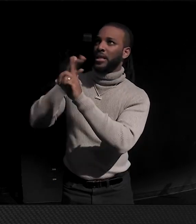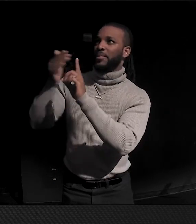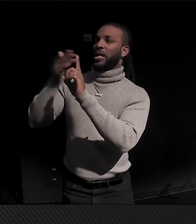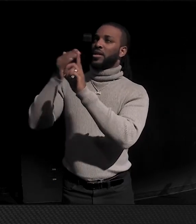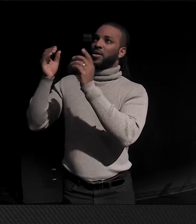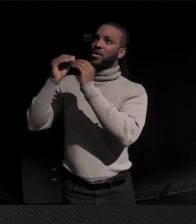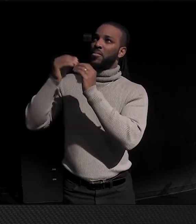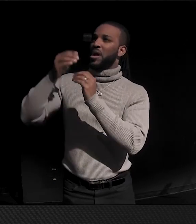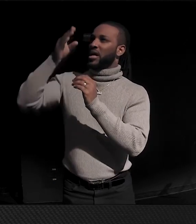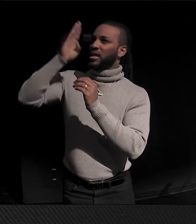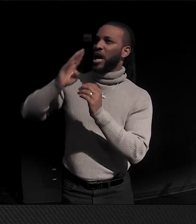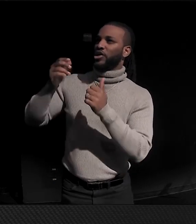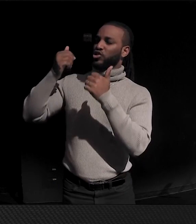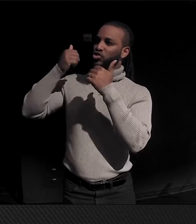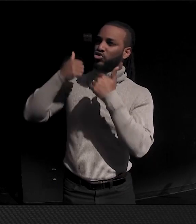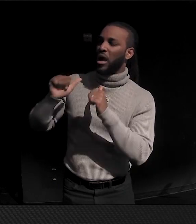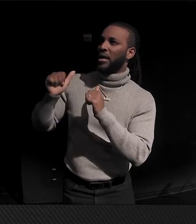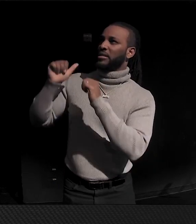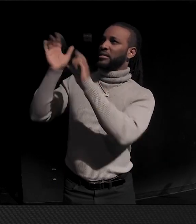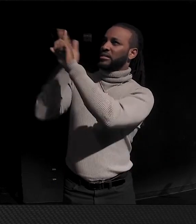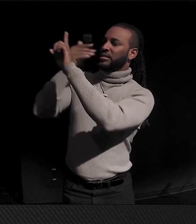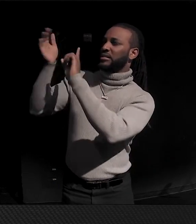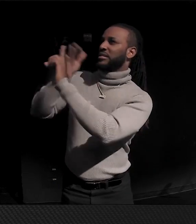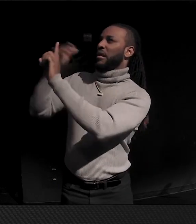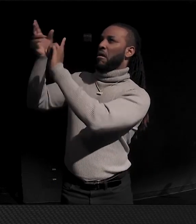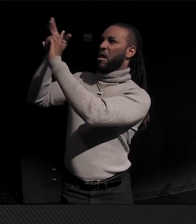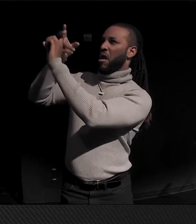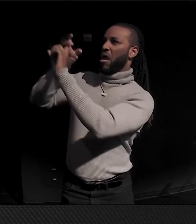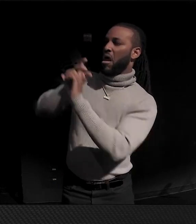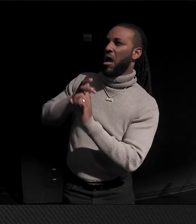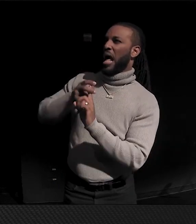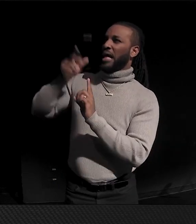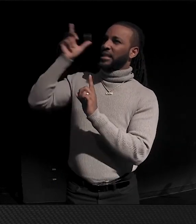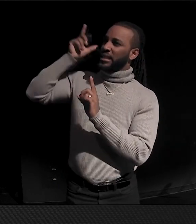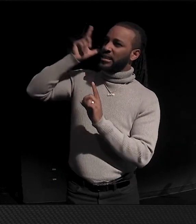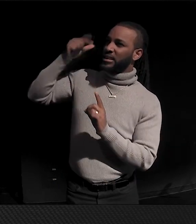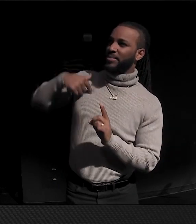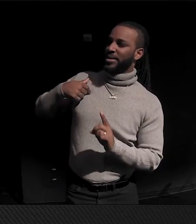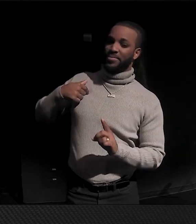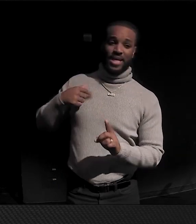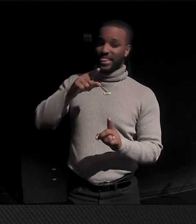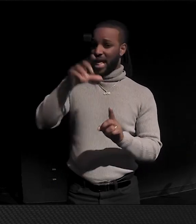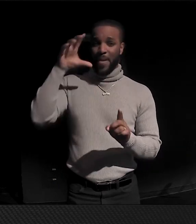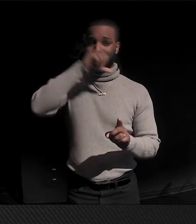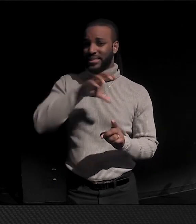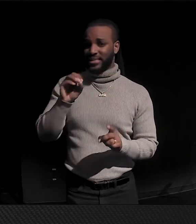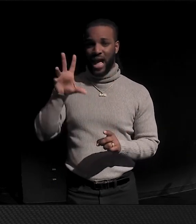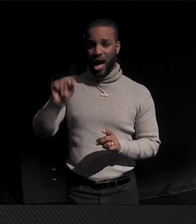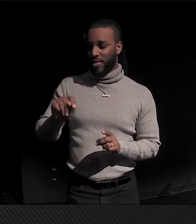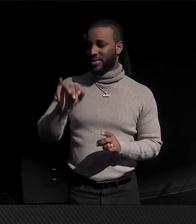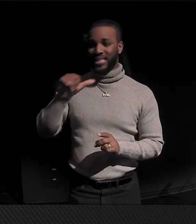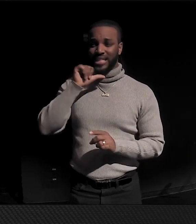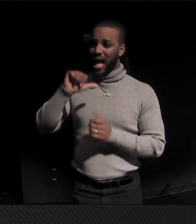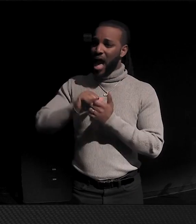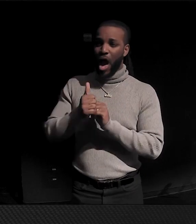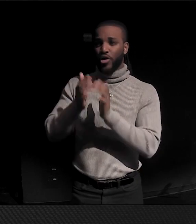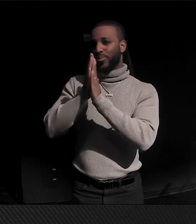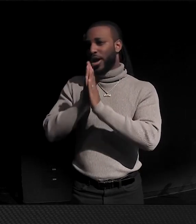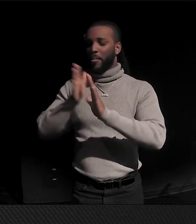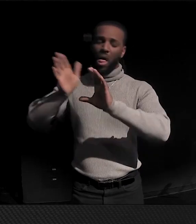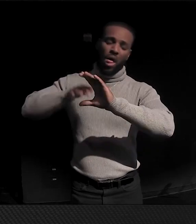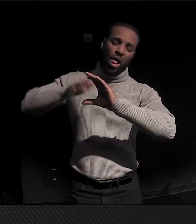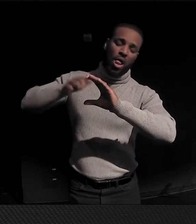God. They're trying to make God bend to their will. And he goes, they've missed out. Here's the deal. He goes on to say,